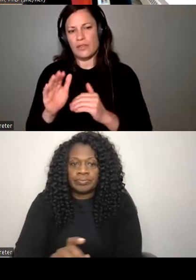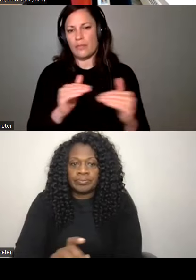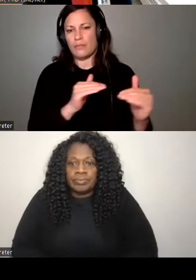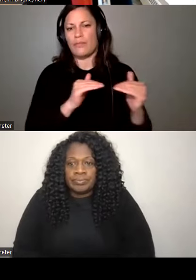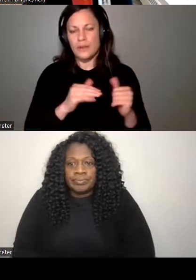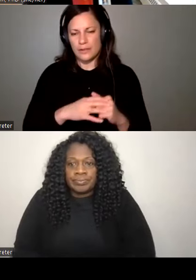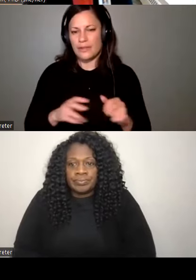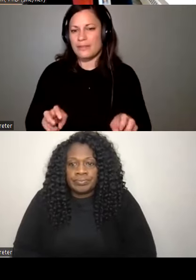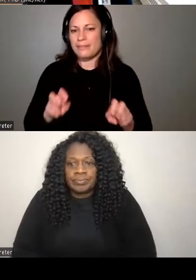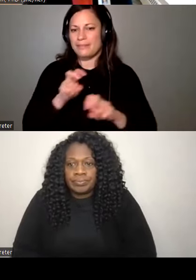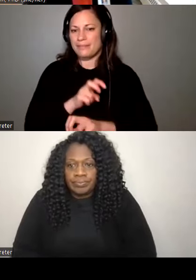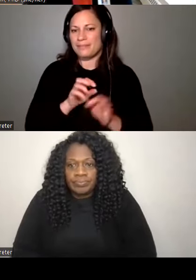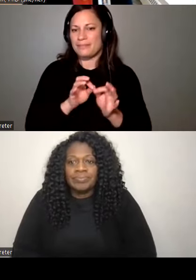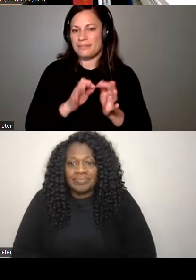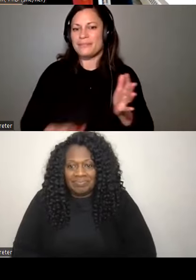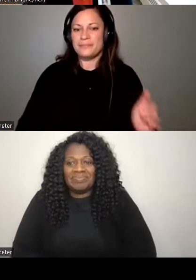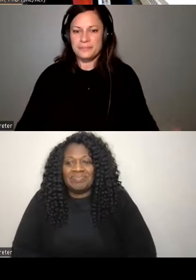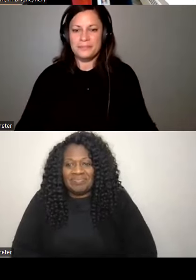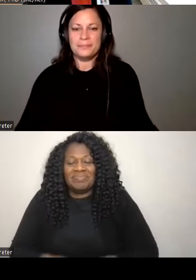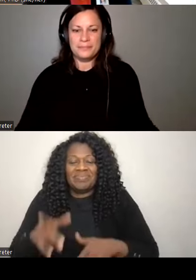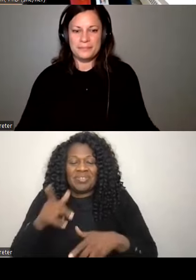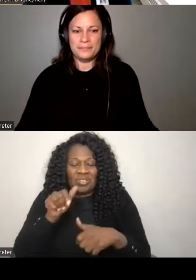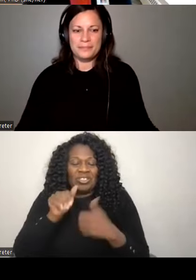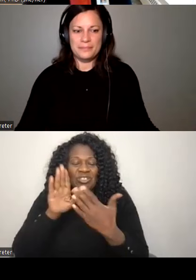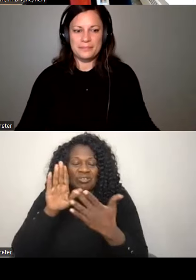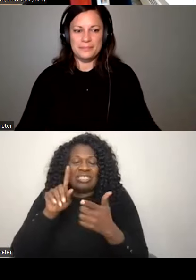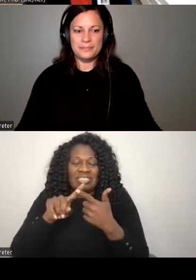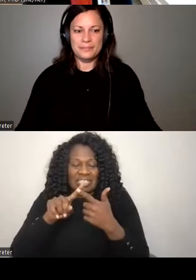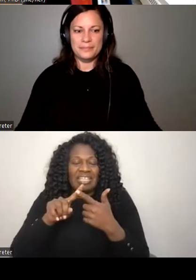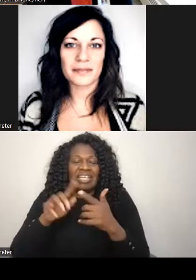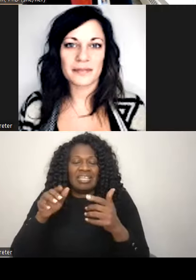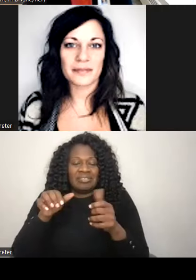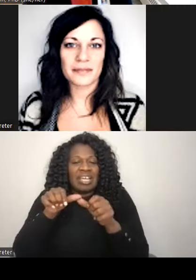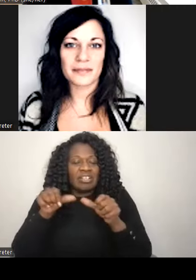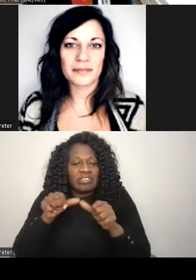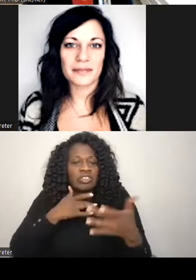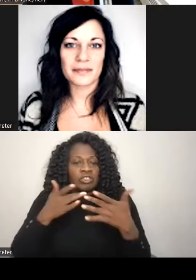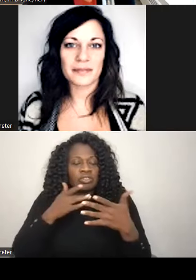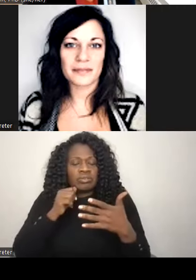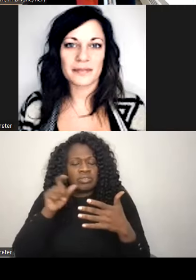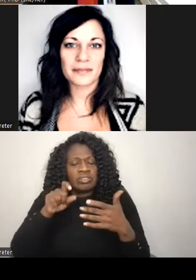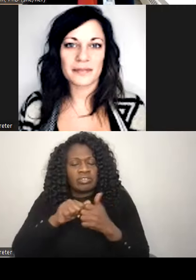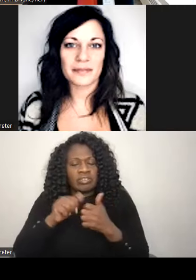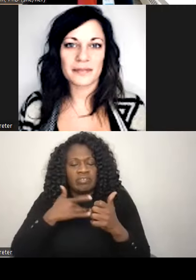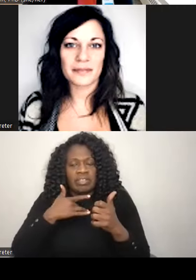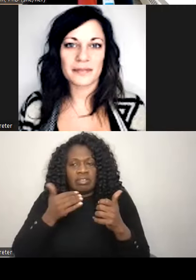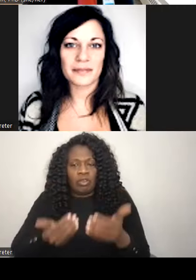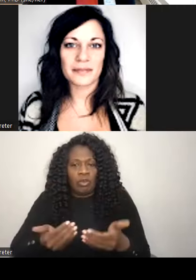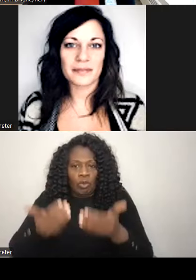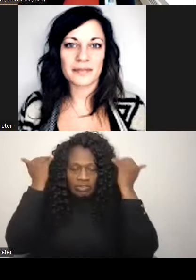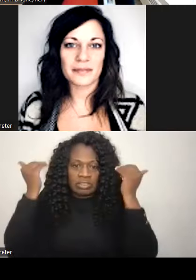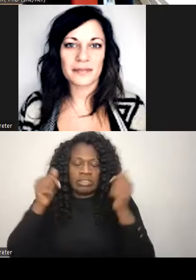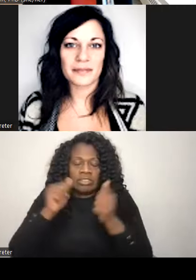while it's important to address the areas of concern, it's also important to not let them necessarily overtake your